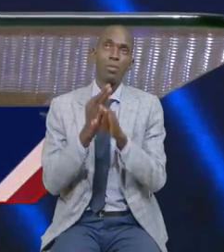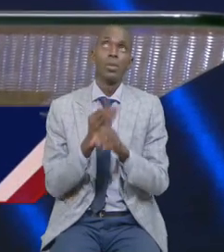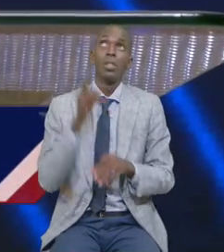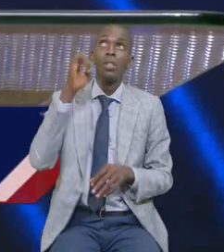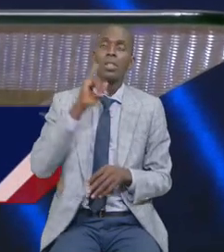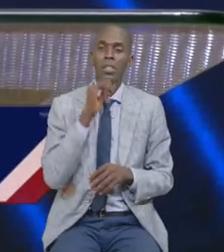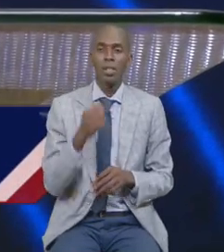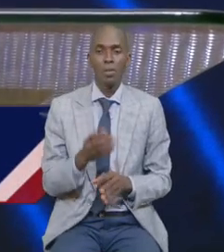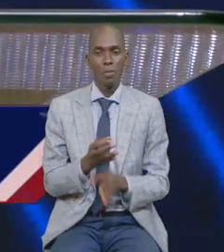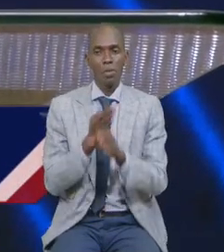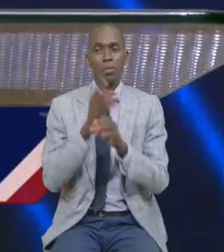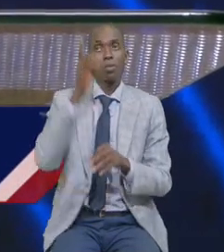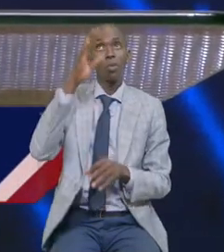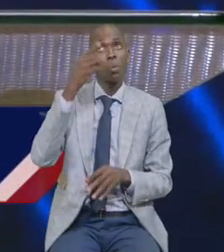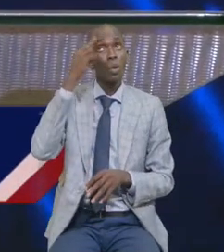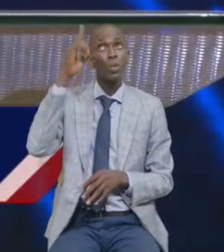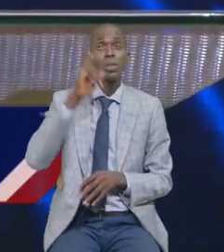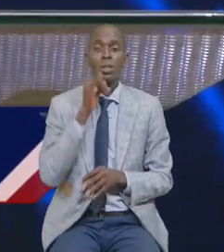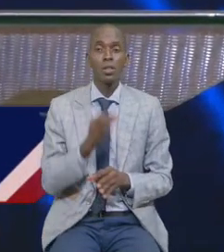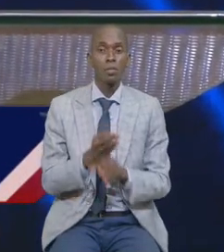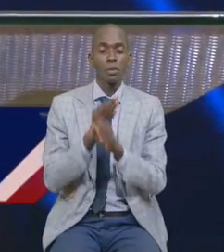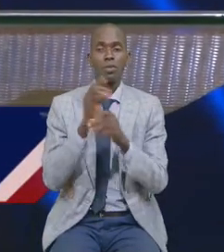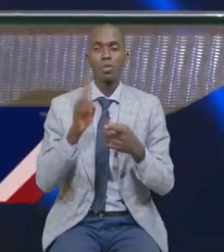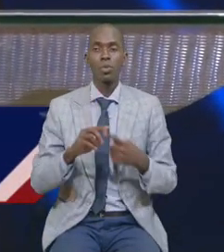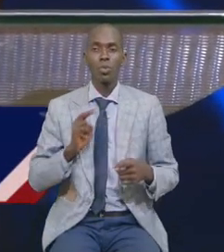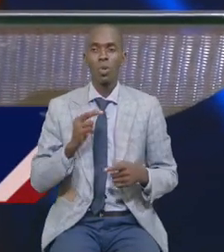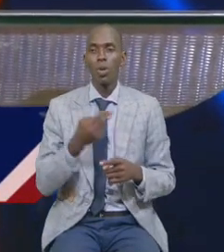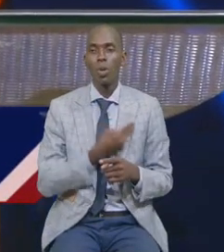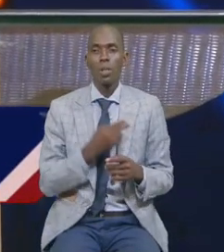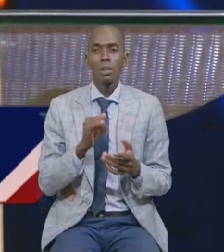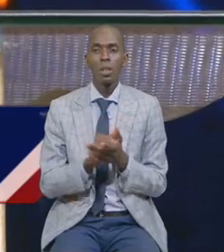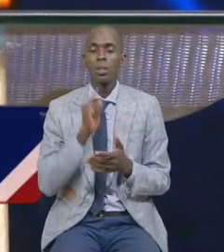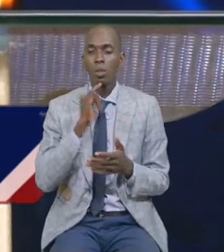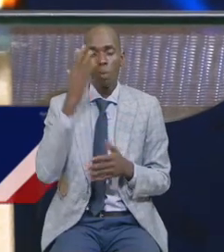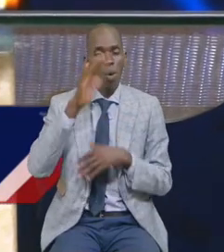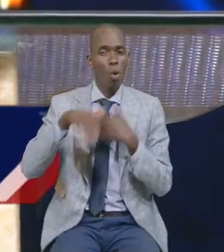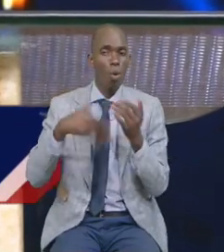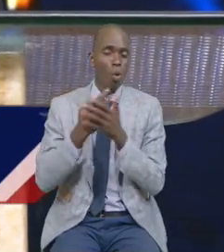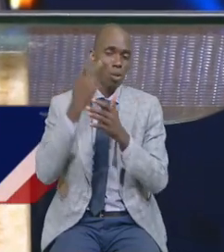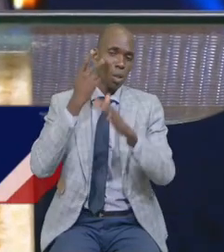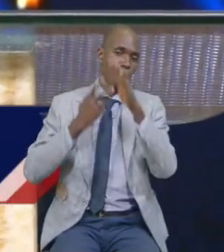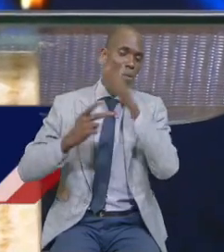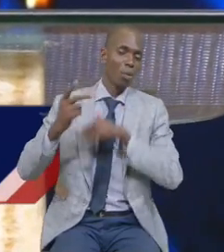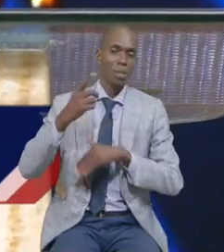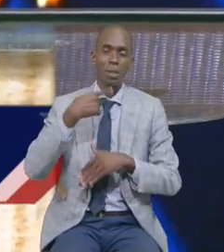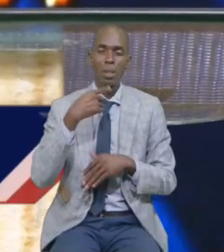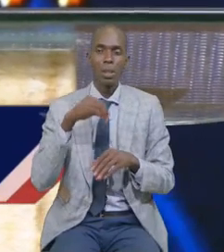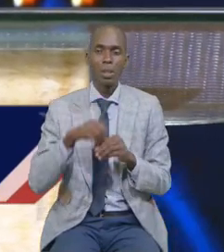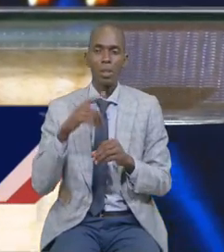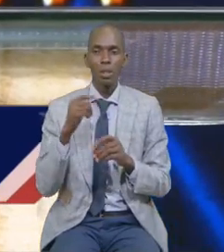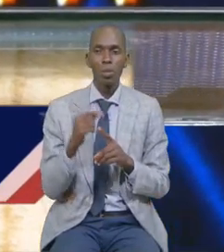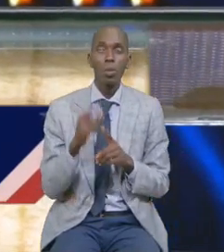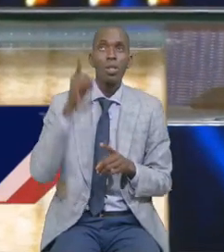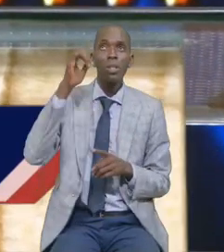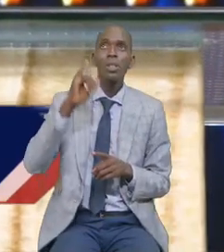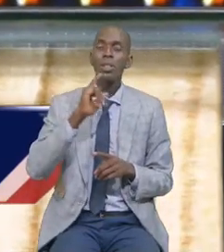God because he's faithful to all the prophecies that had been spoken in the word of God. He's faithful to